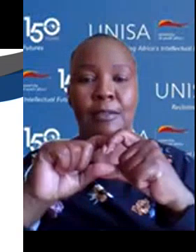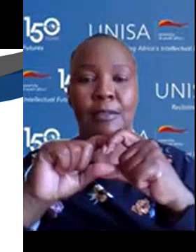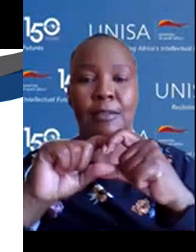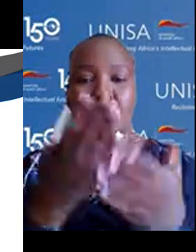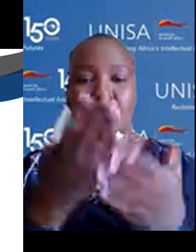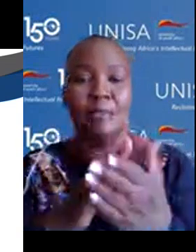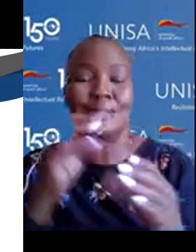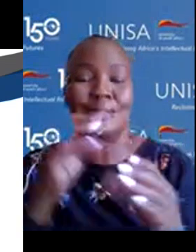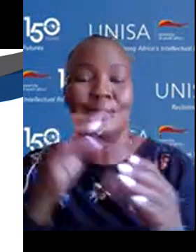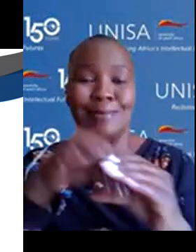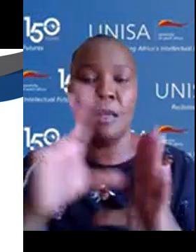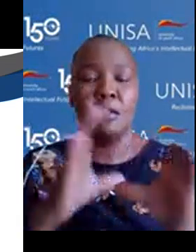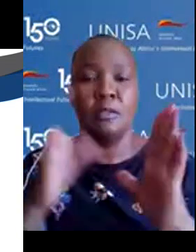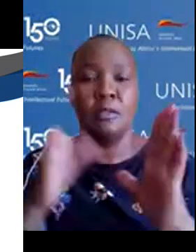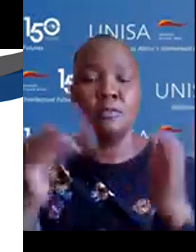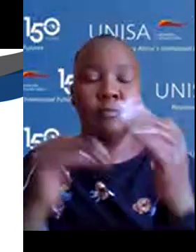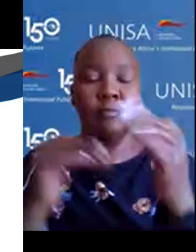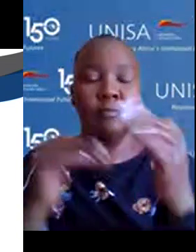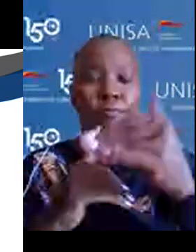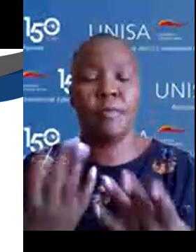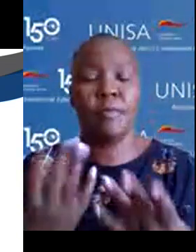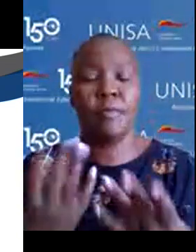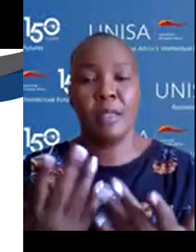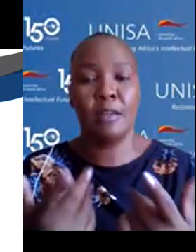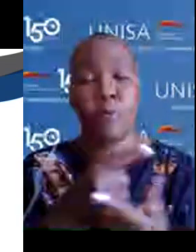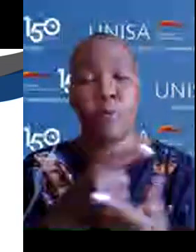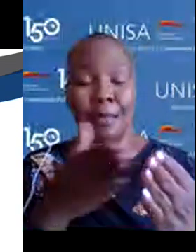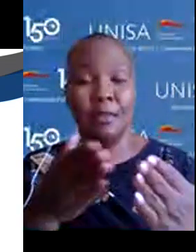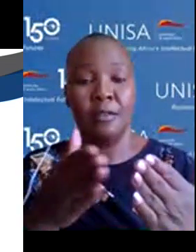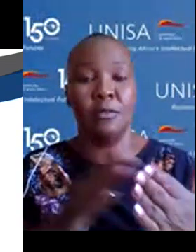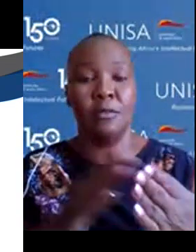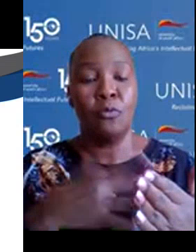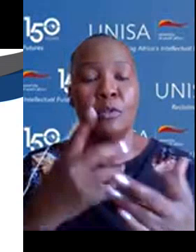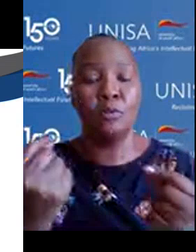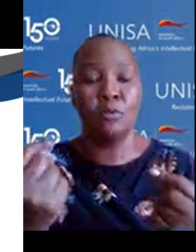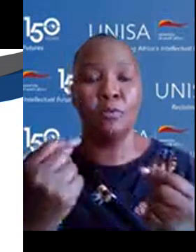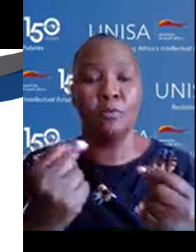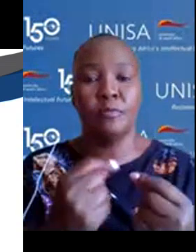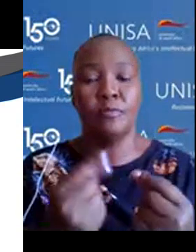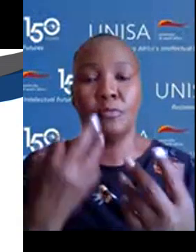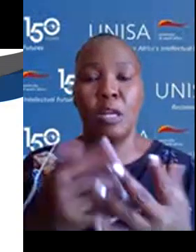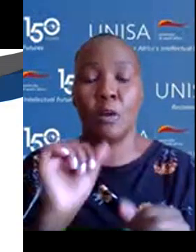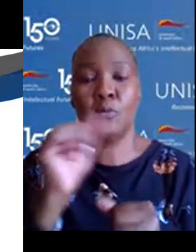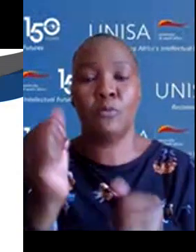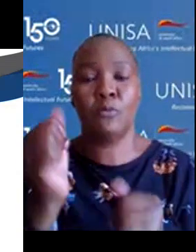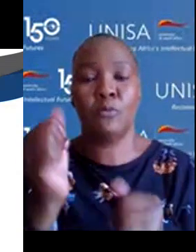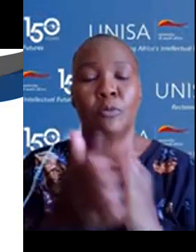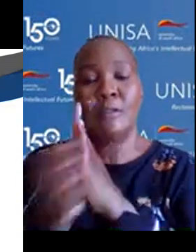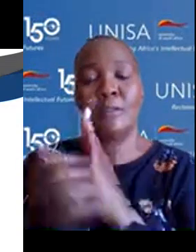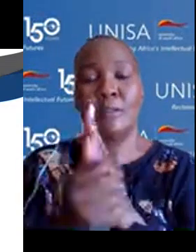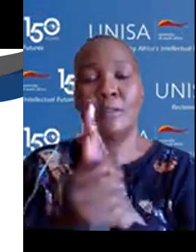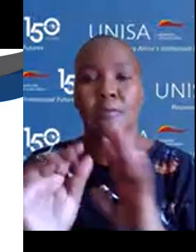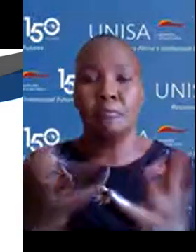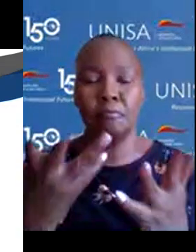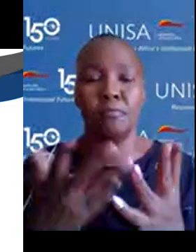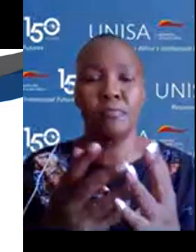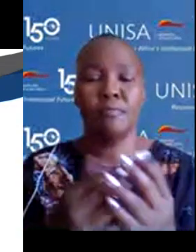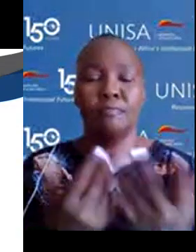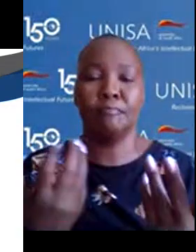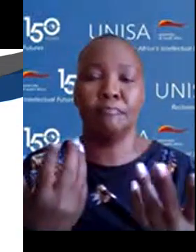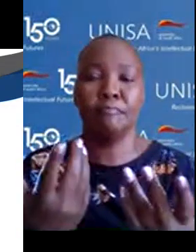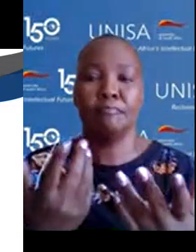well. So from there, we now want you to rate your skills. So I'll put the link to the forum,